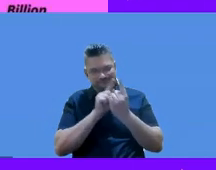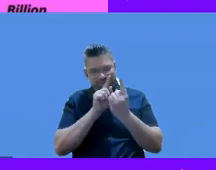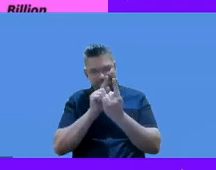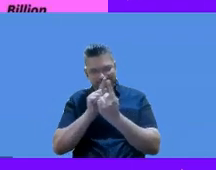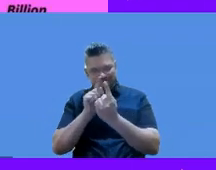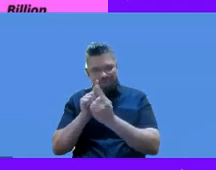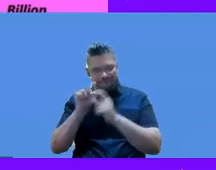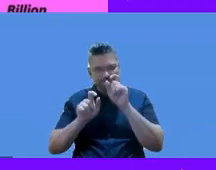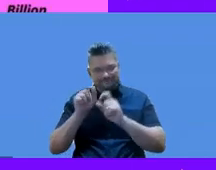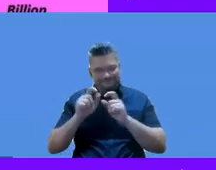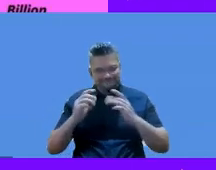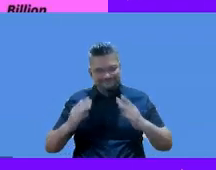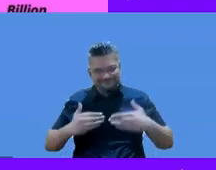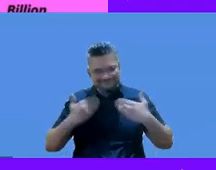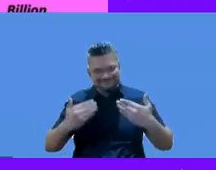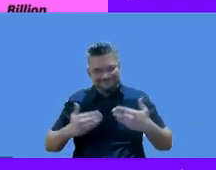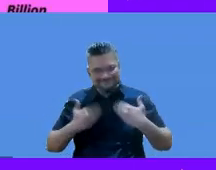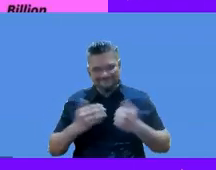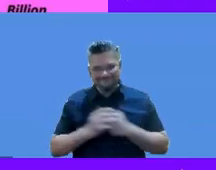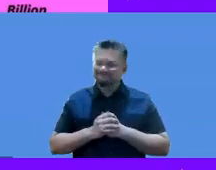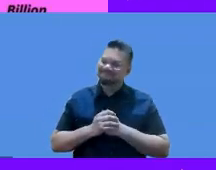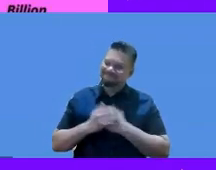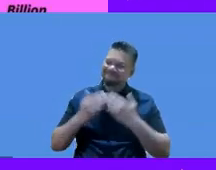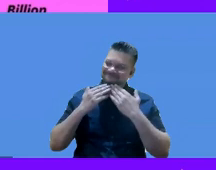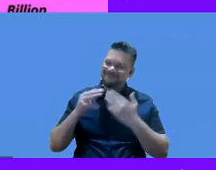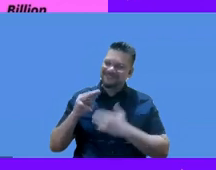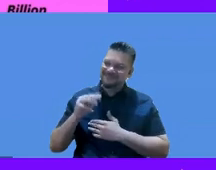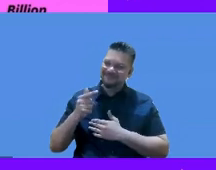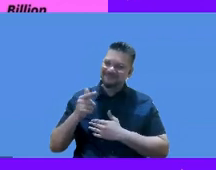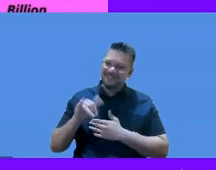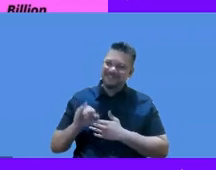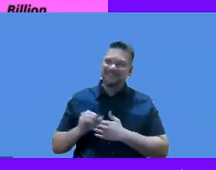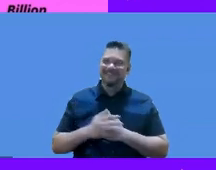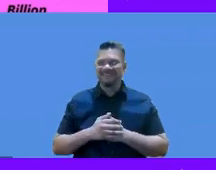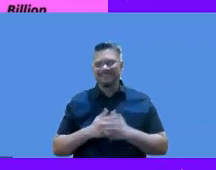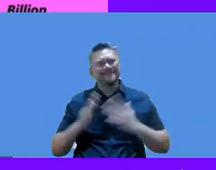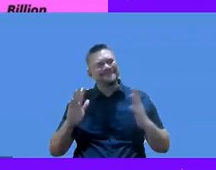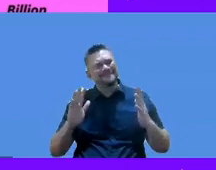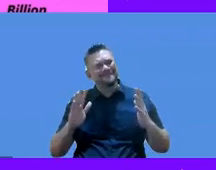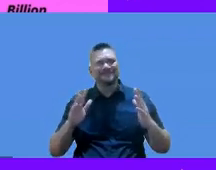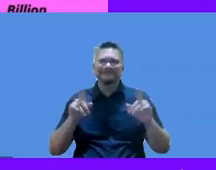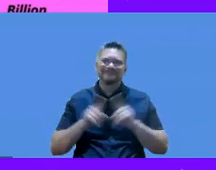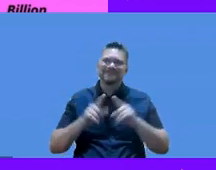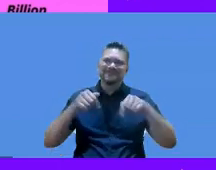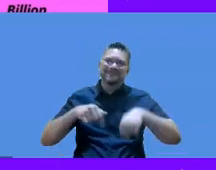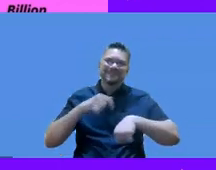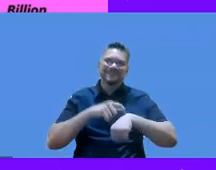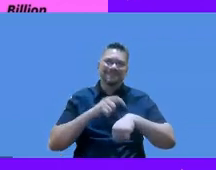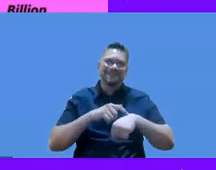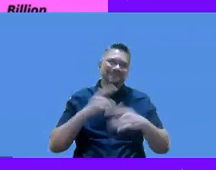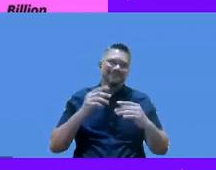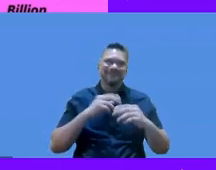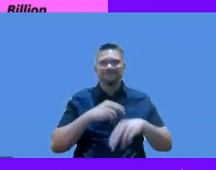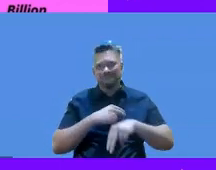Great, thanks so much, Maggie. Don't mind us, everyone. We're just having a reconnection moment online. But I'm